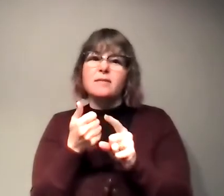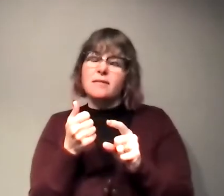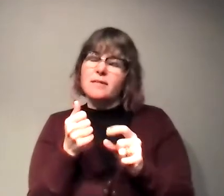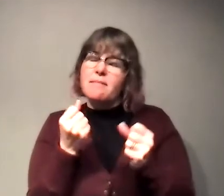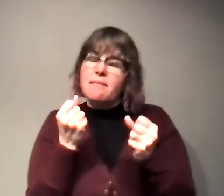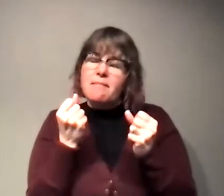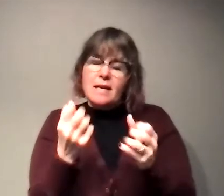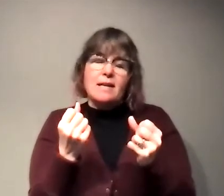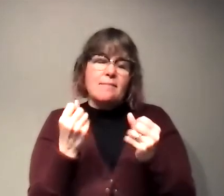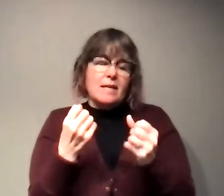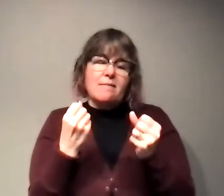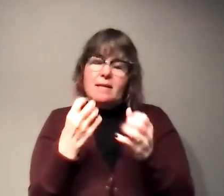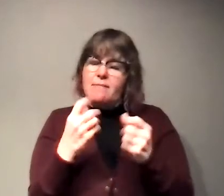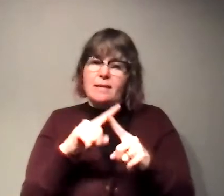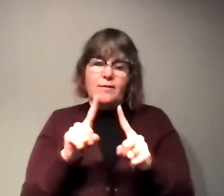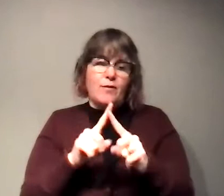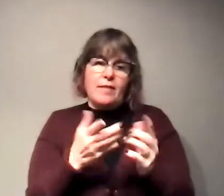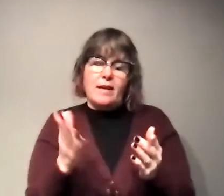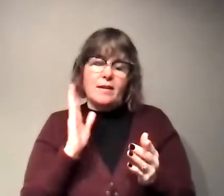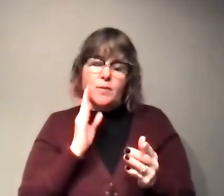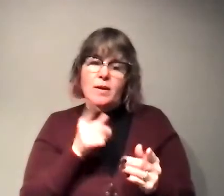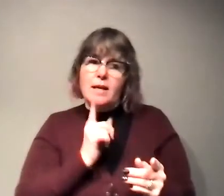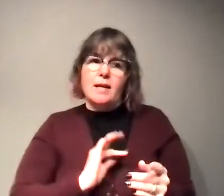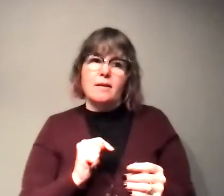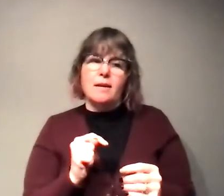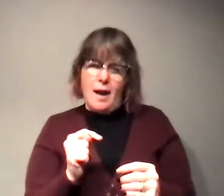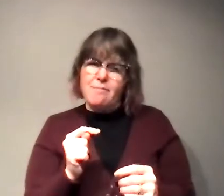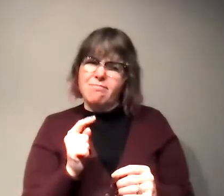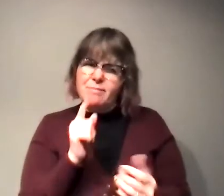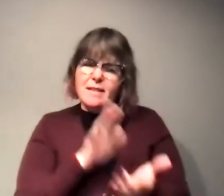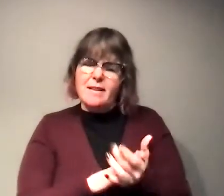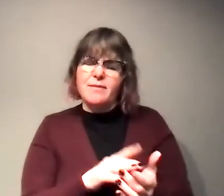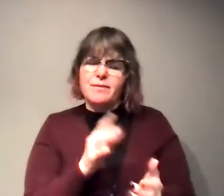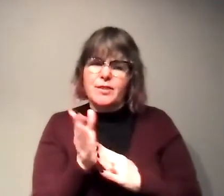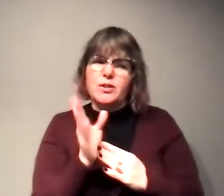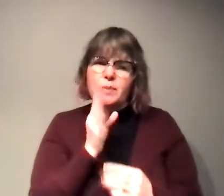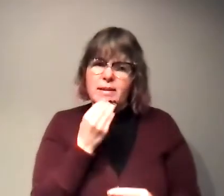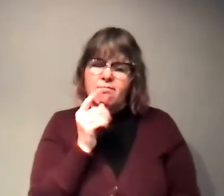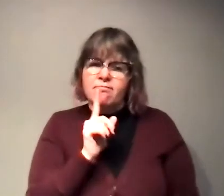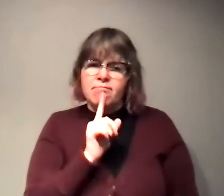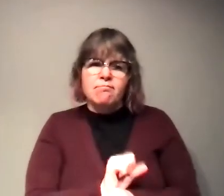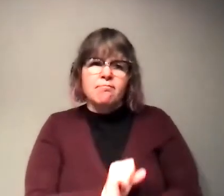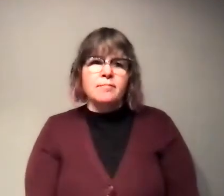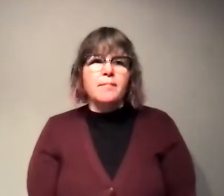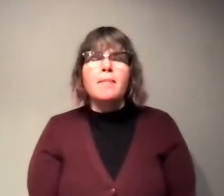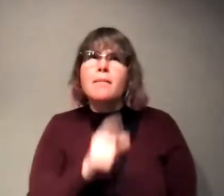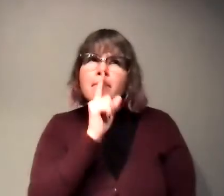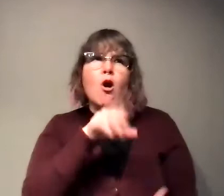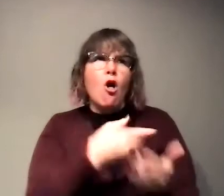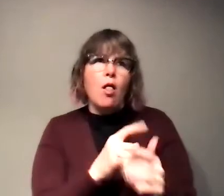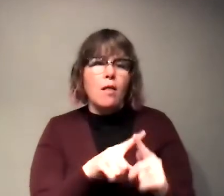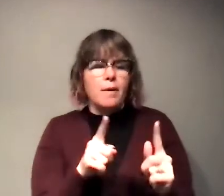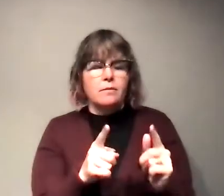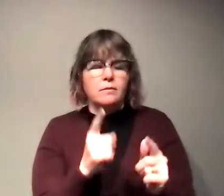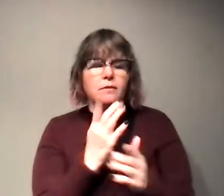a wild number of things. And I am 100% sure that fish eat mosquito eggs. Or not all of them, but some of them that